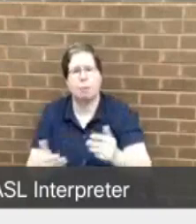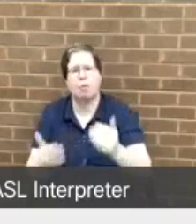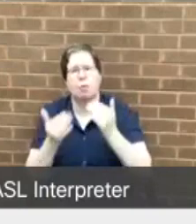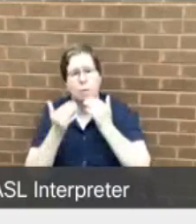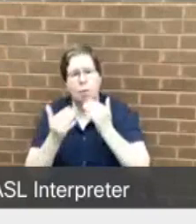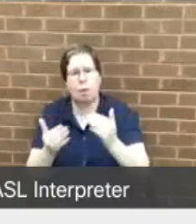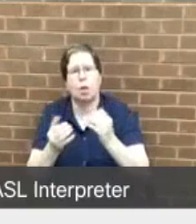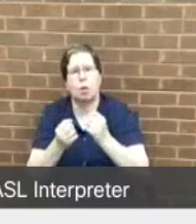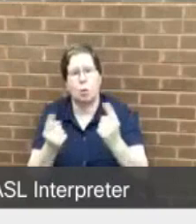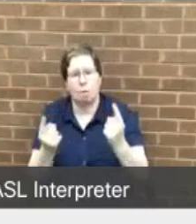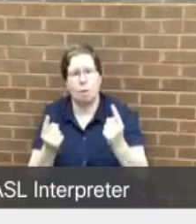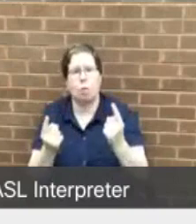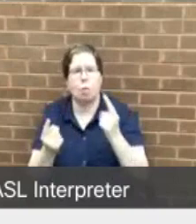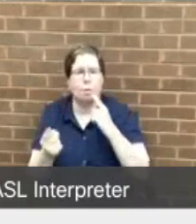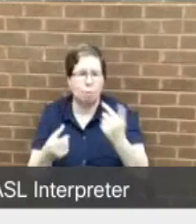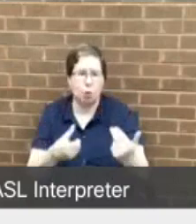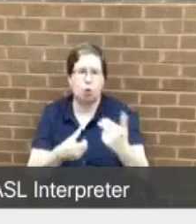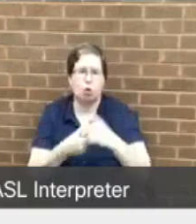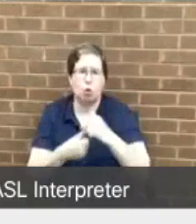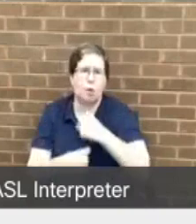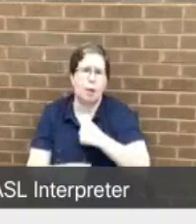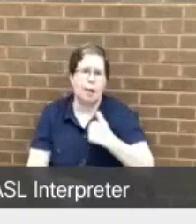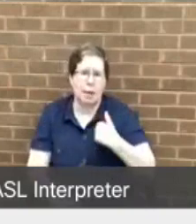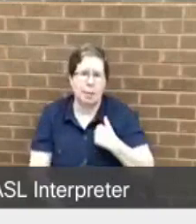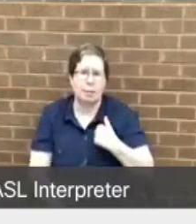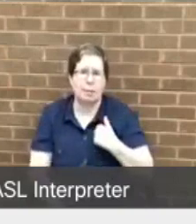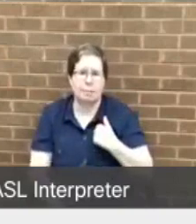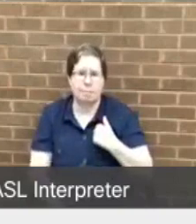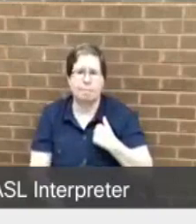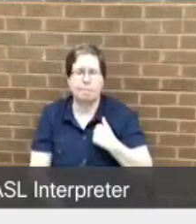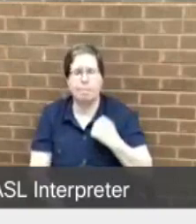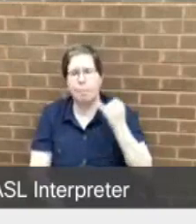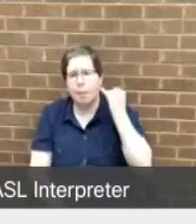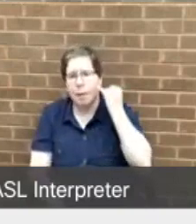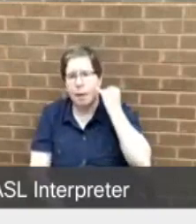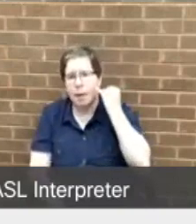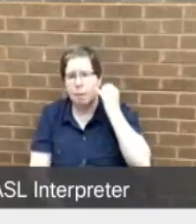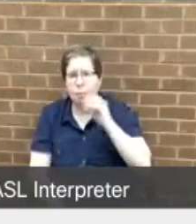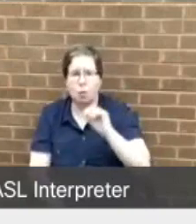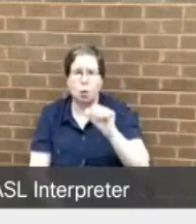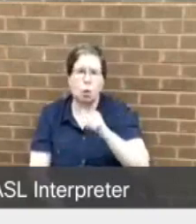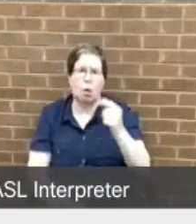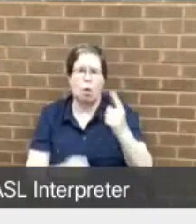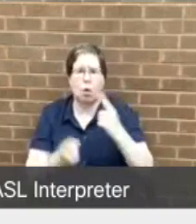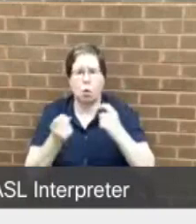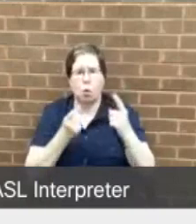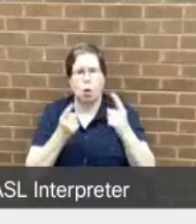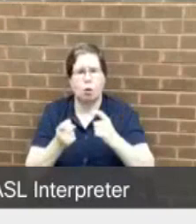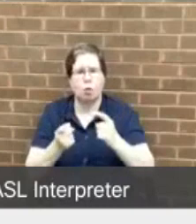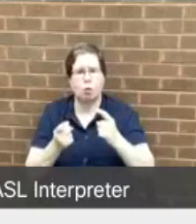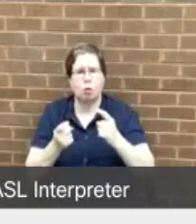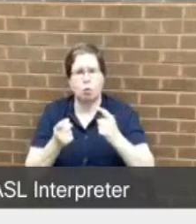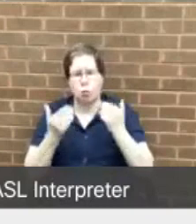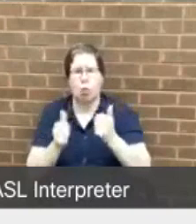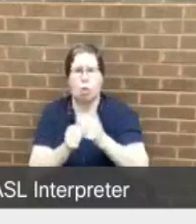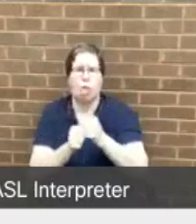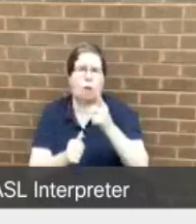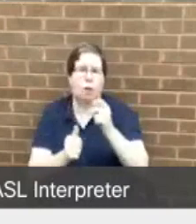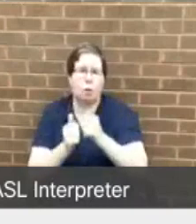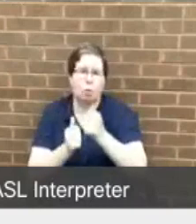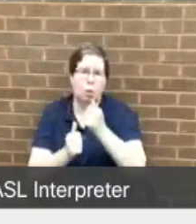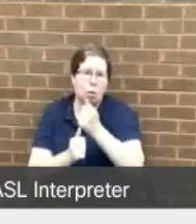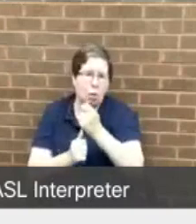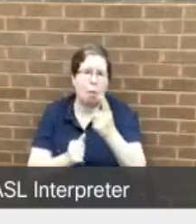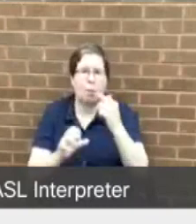everyone for joining us. If there's no other questions, I think we will follow up with a couple